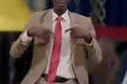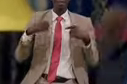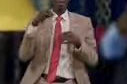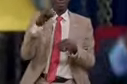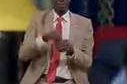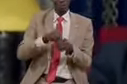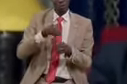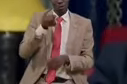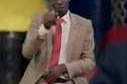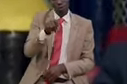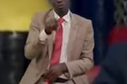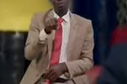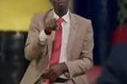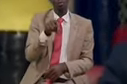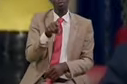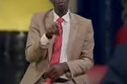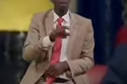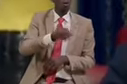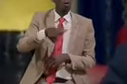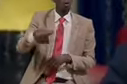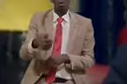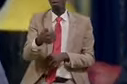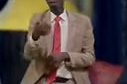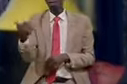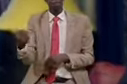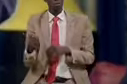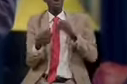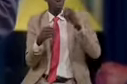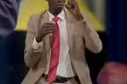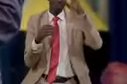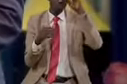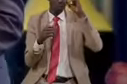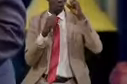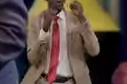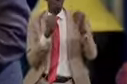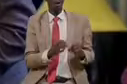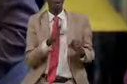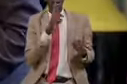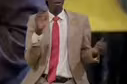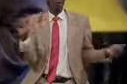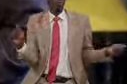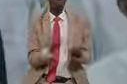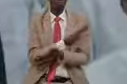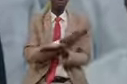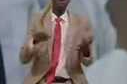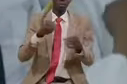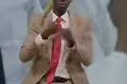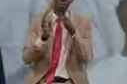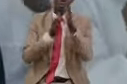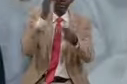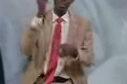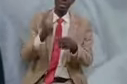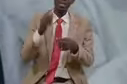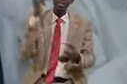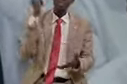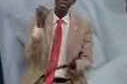you. Every other power that destroyed in Jesus'